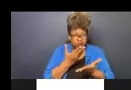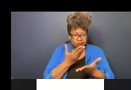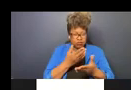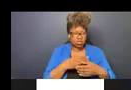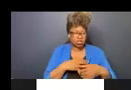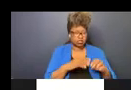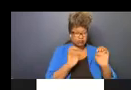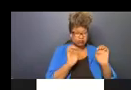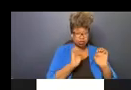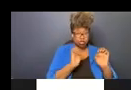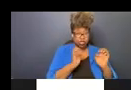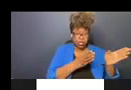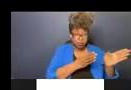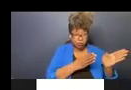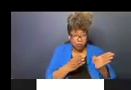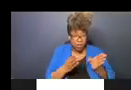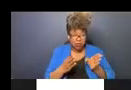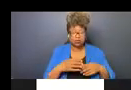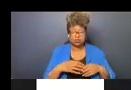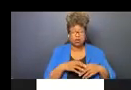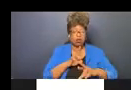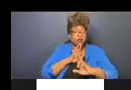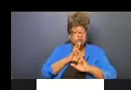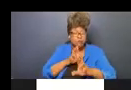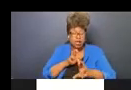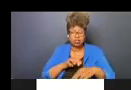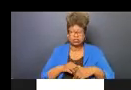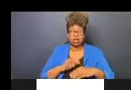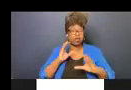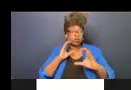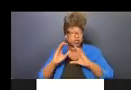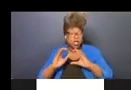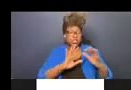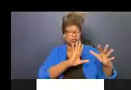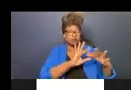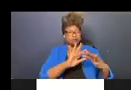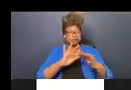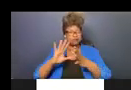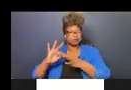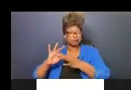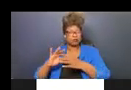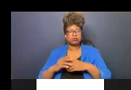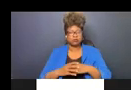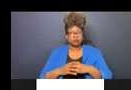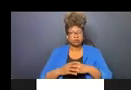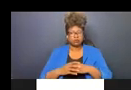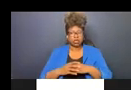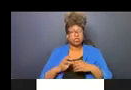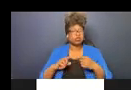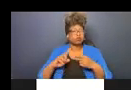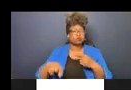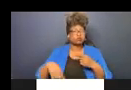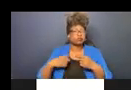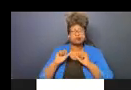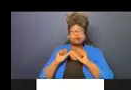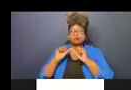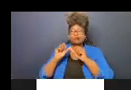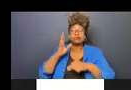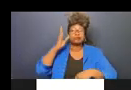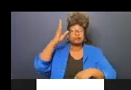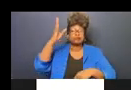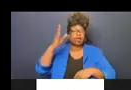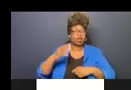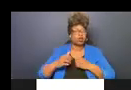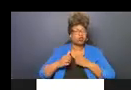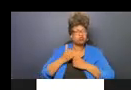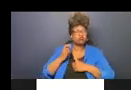emergency preparedness, response, and communications and near and long-term risk and resilience. So we heard from you